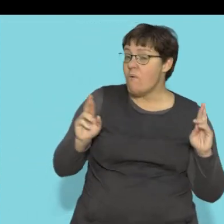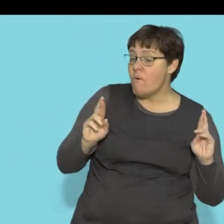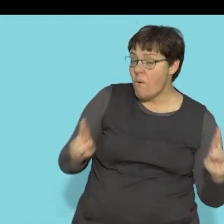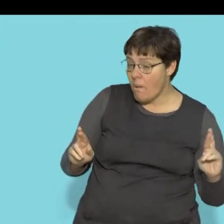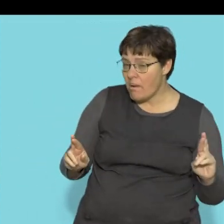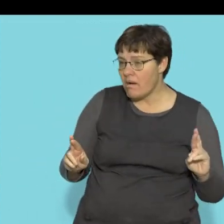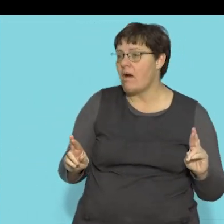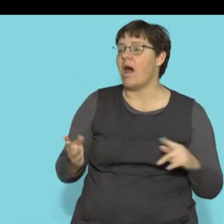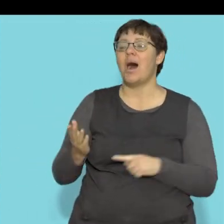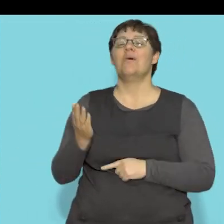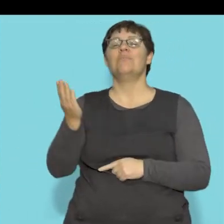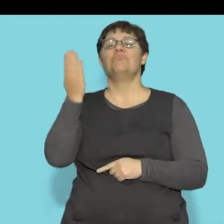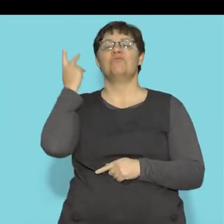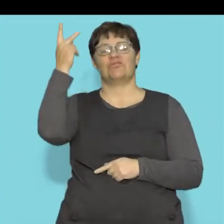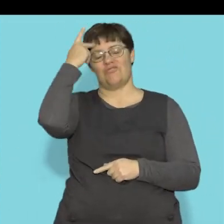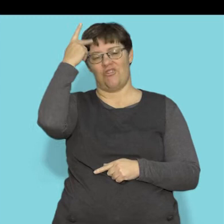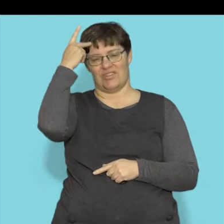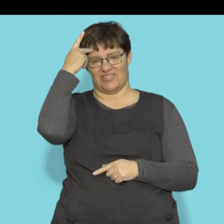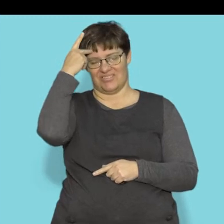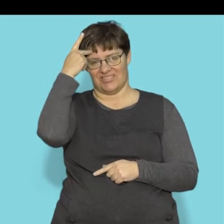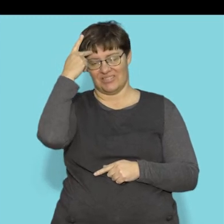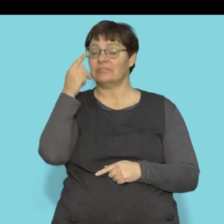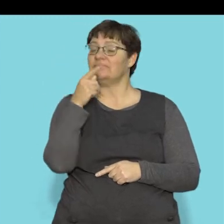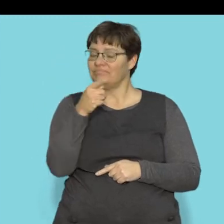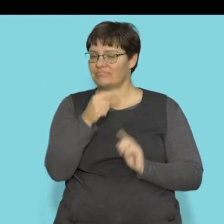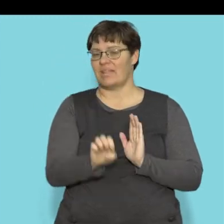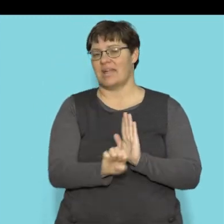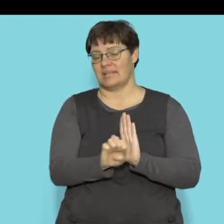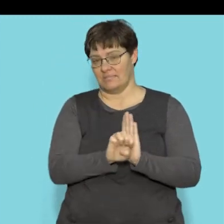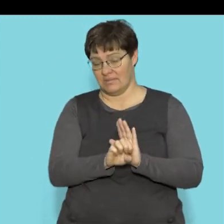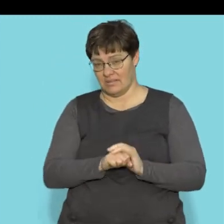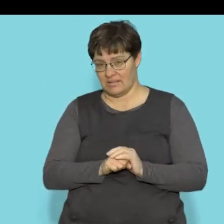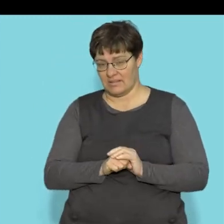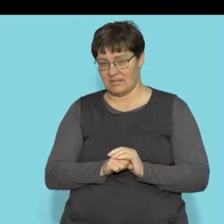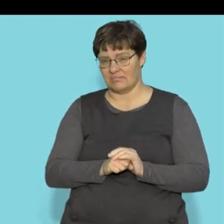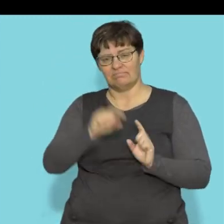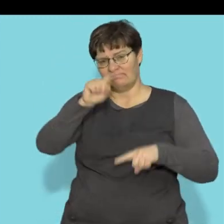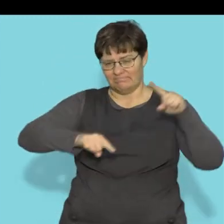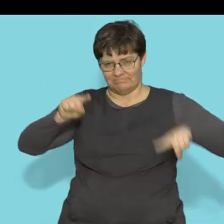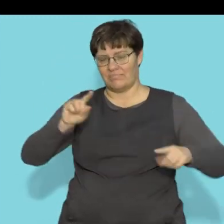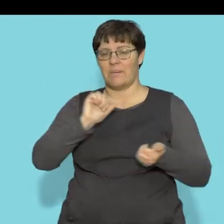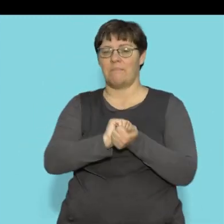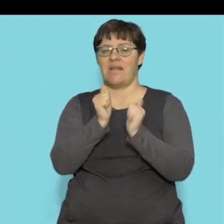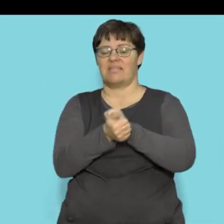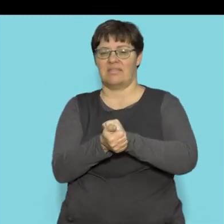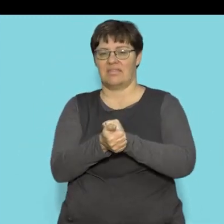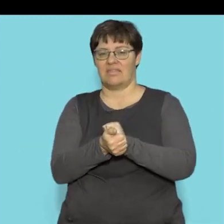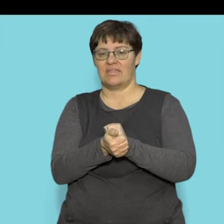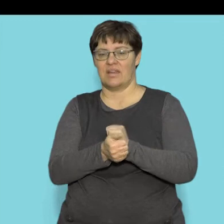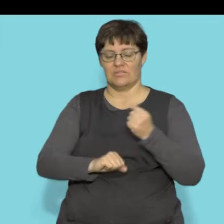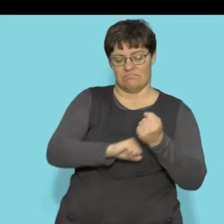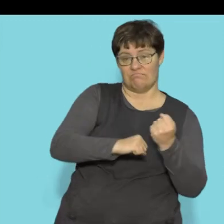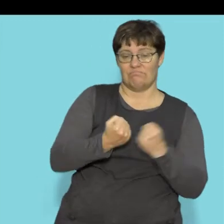that we can draw on previous knowledge, and this is one of the examples where different sections of maths intersect each